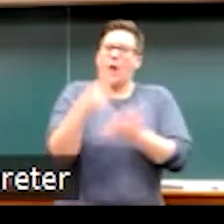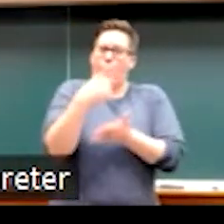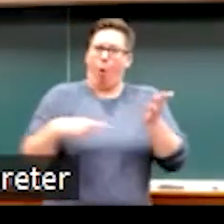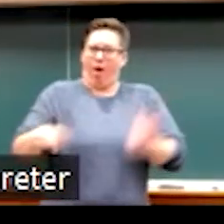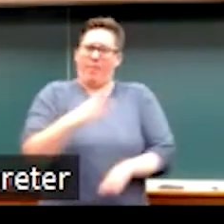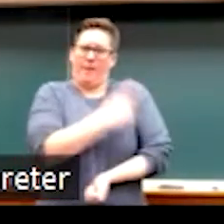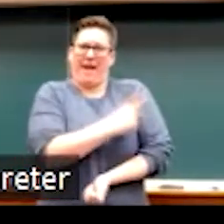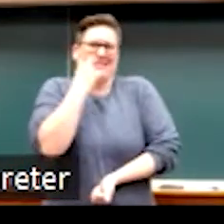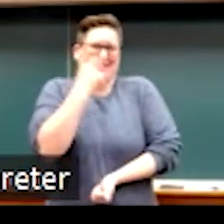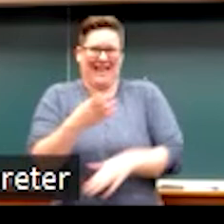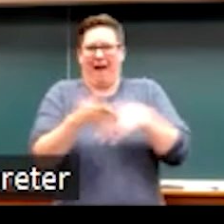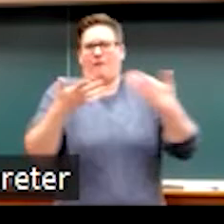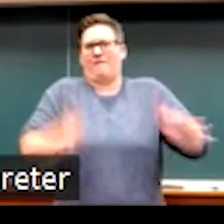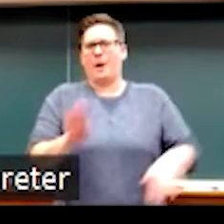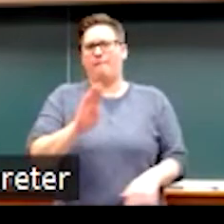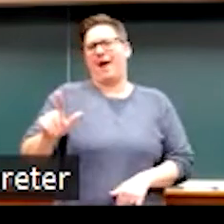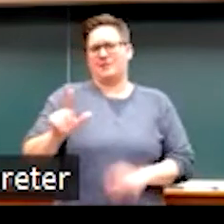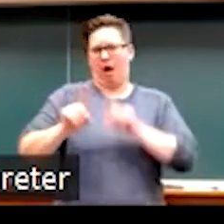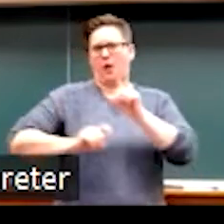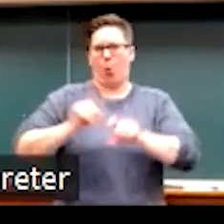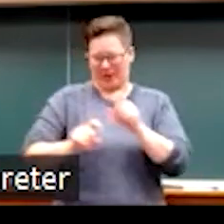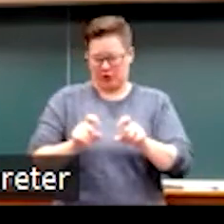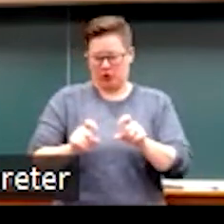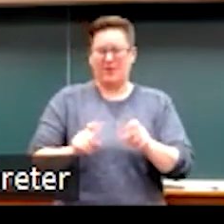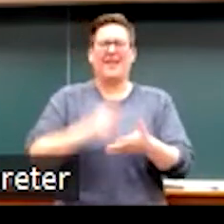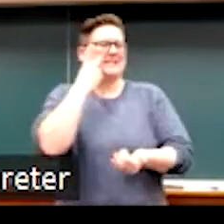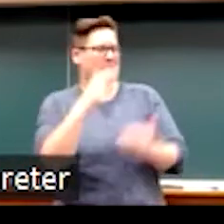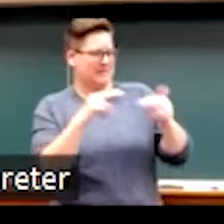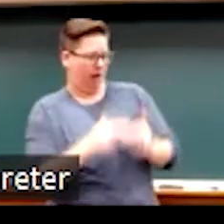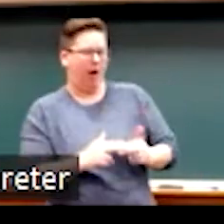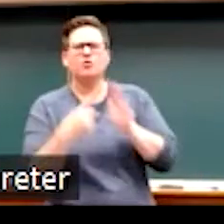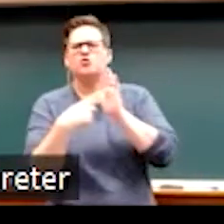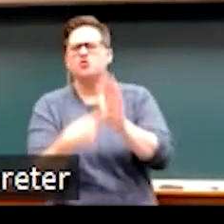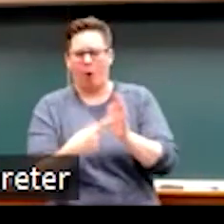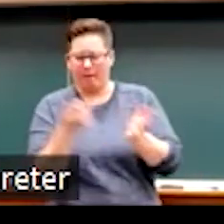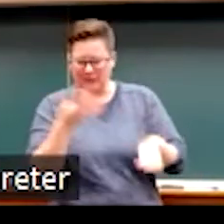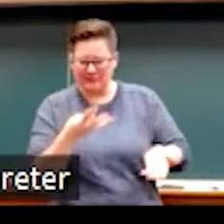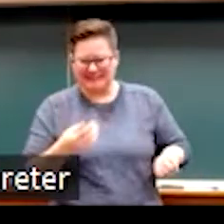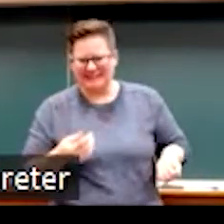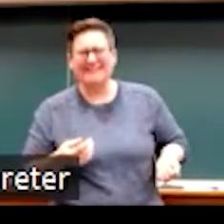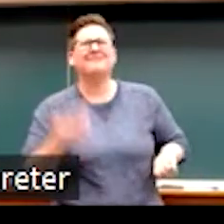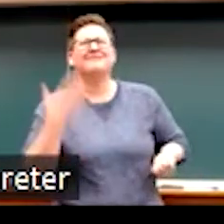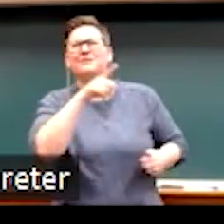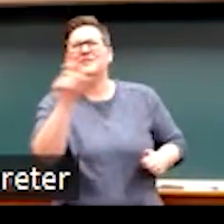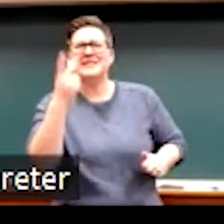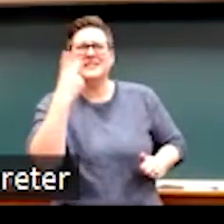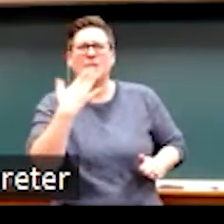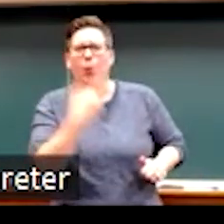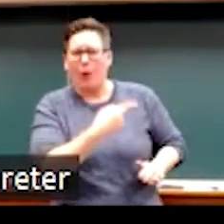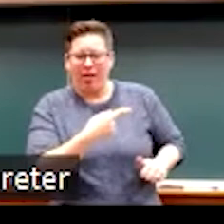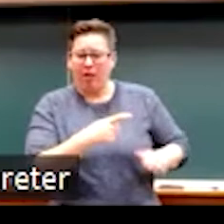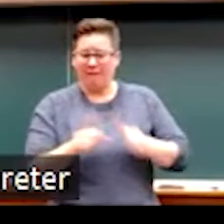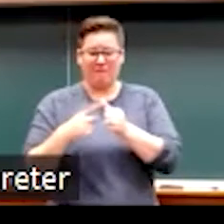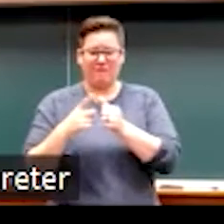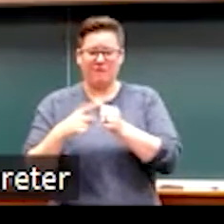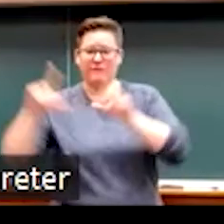they complete the baseline portion of the questionnaire. And just to illustrate a few, again, I don't know how well you can see that, but the